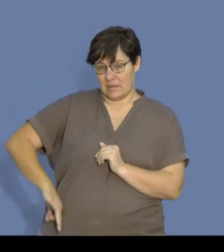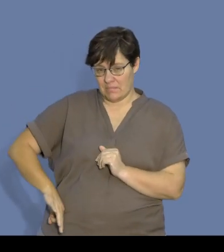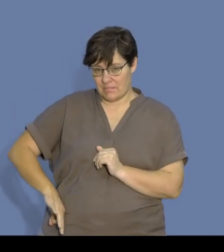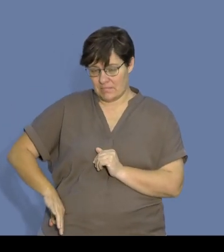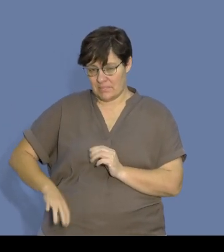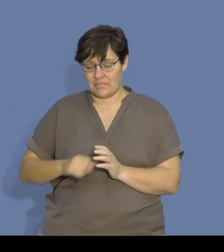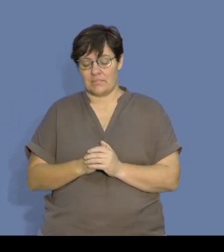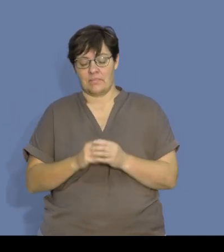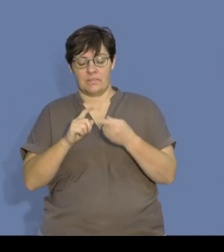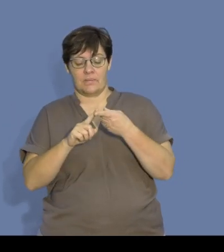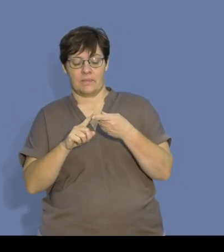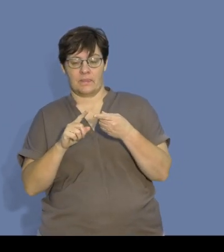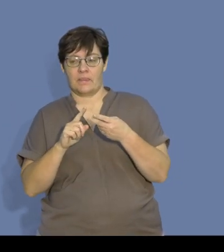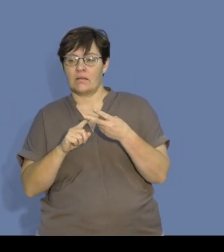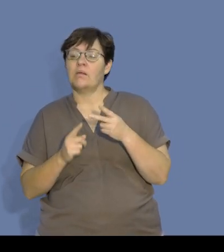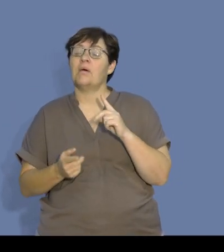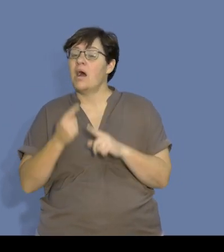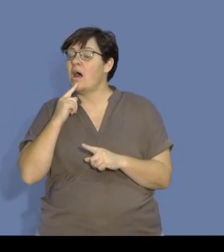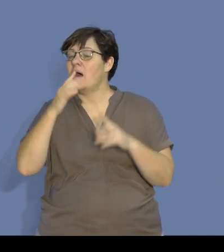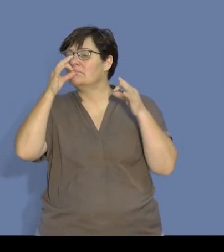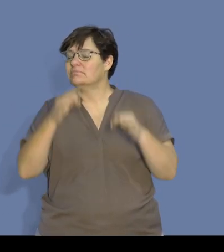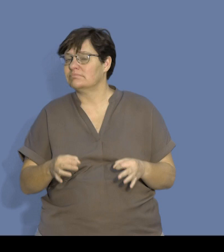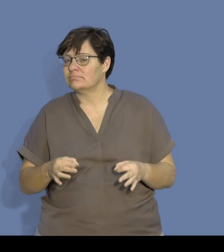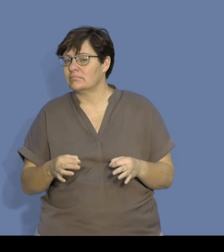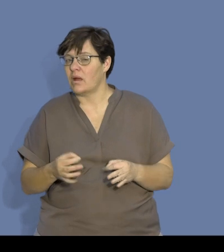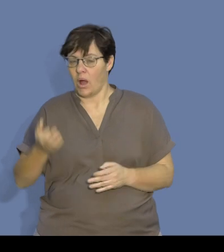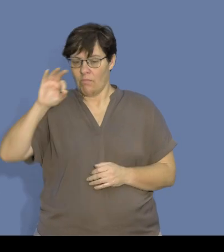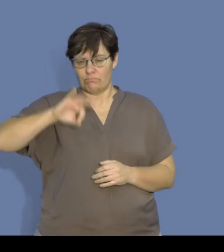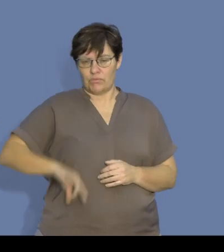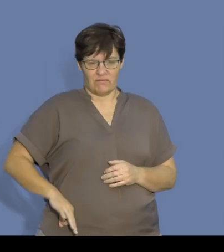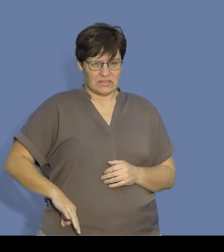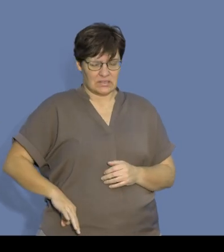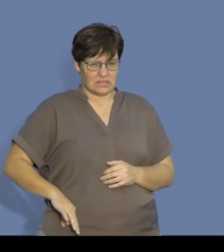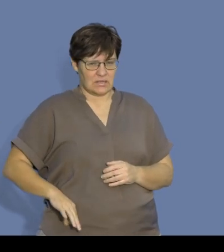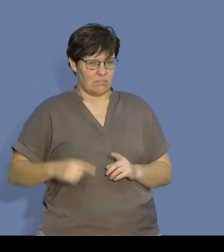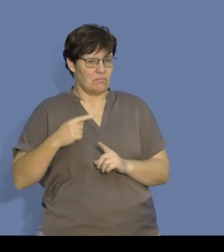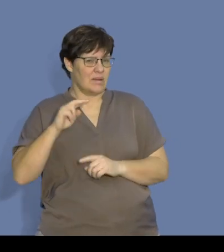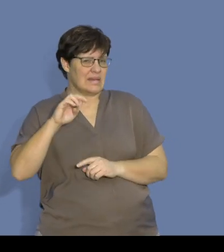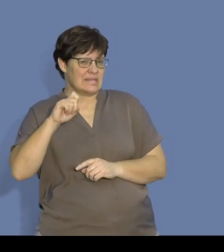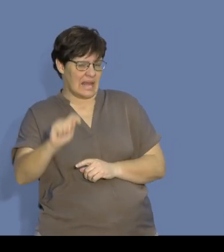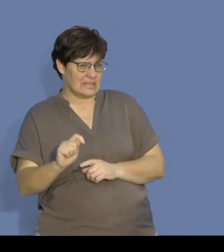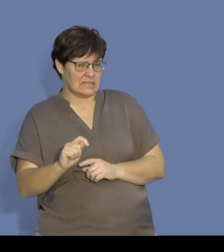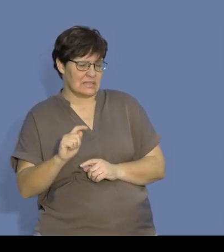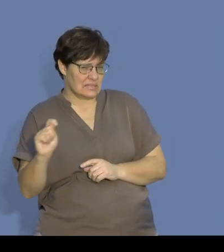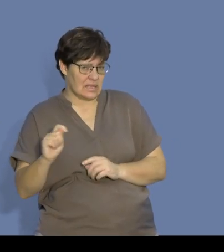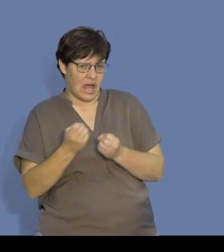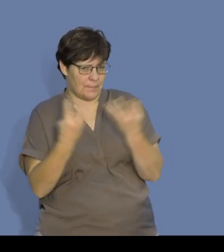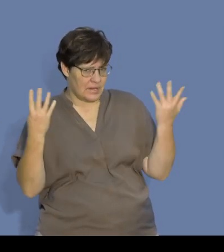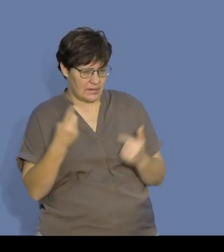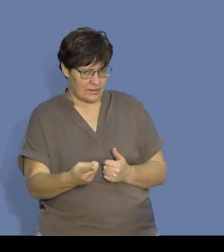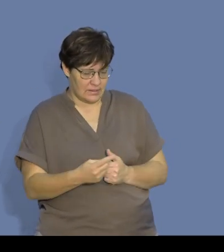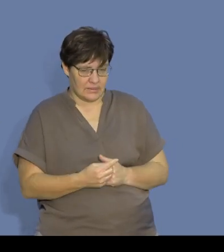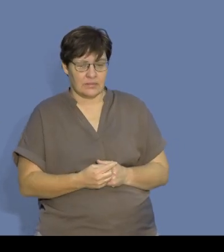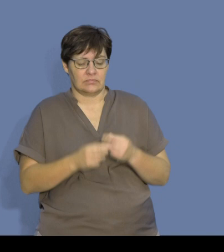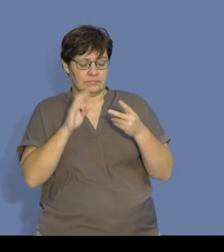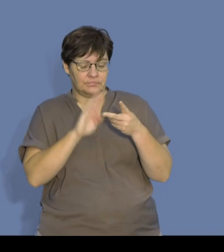obviously is the income statement, to determine net profit, and then also will draw up